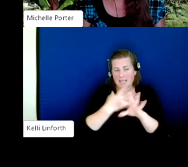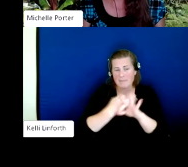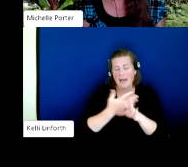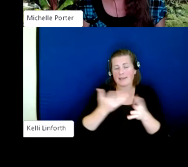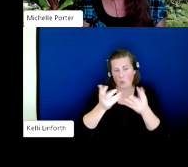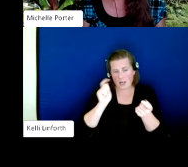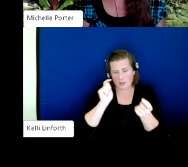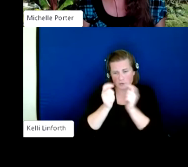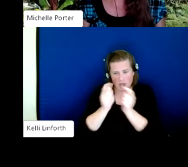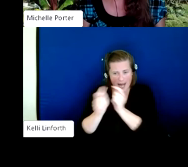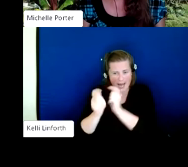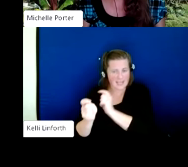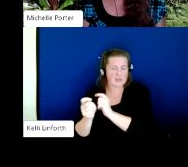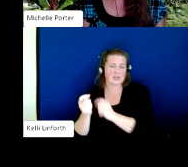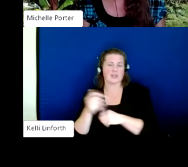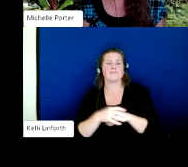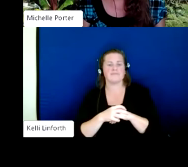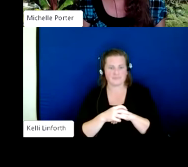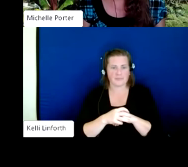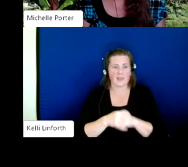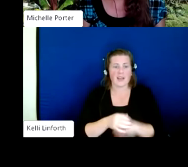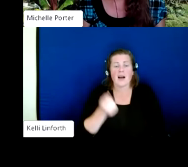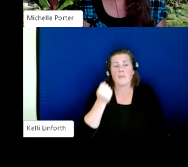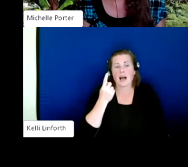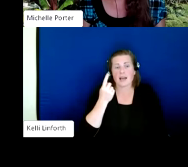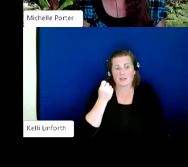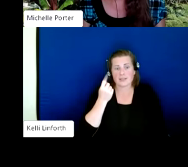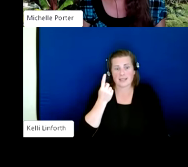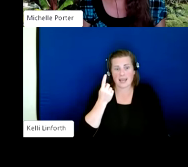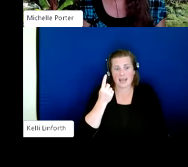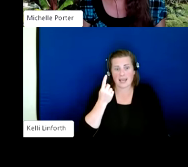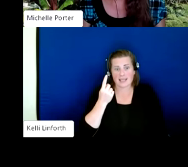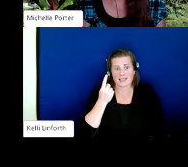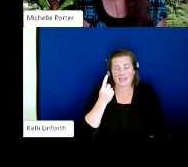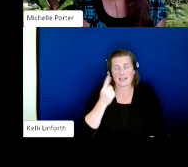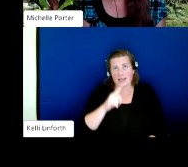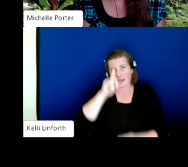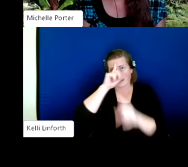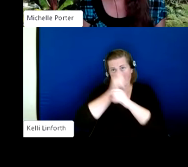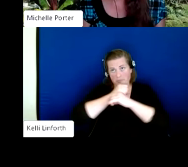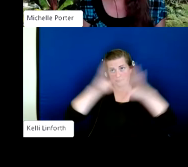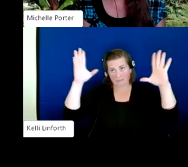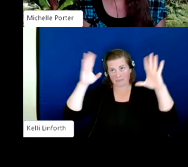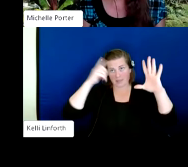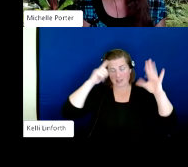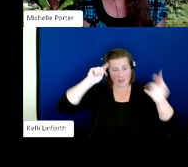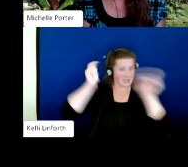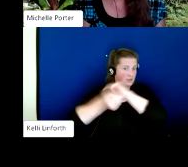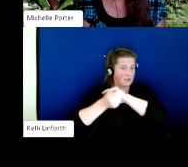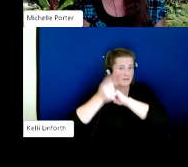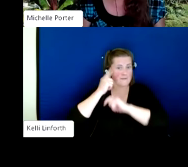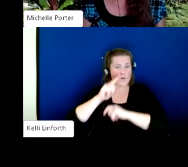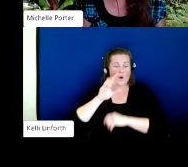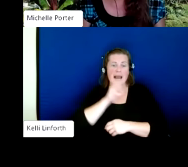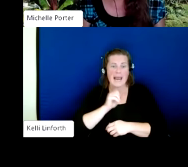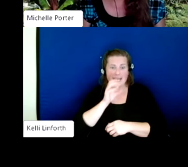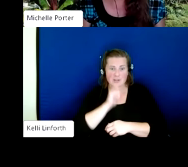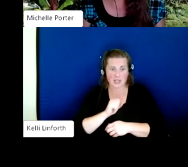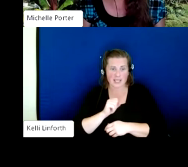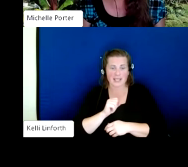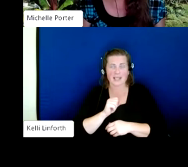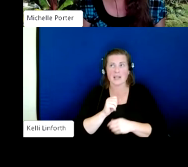received. But we really need to compare the Reimagine Aging program to a similar